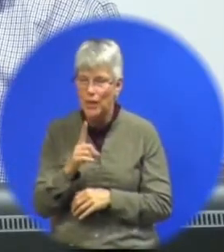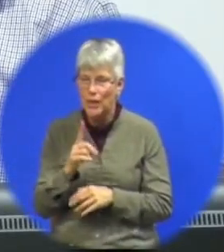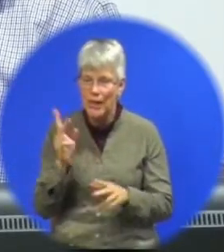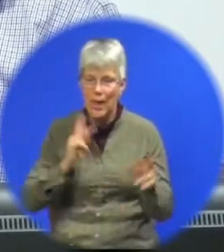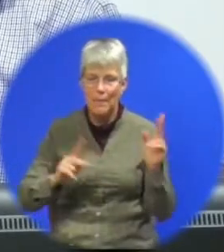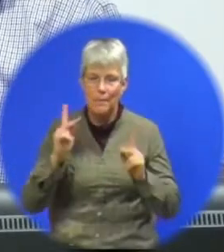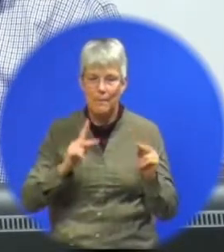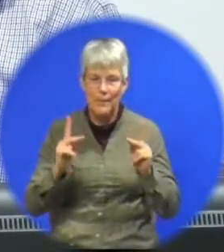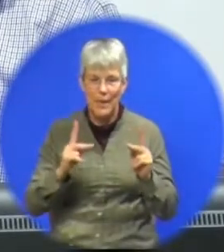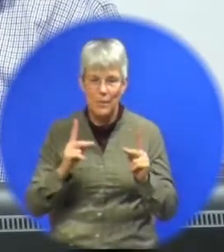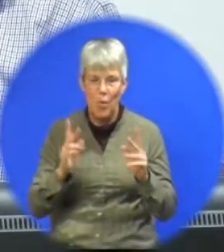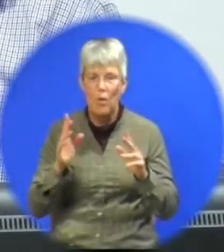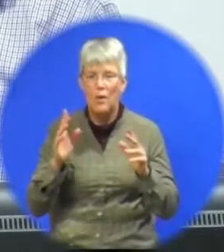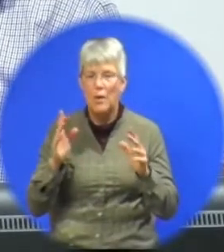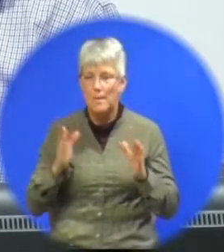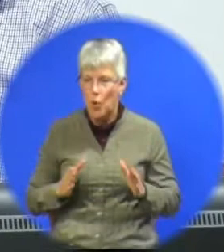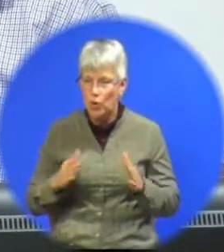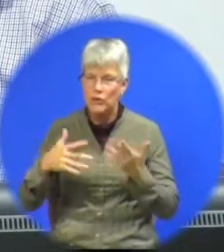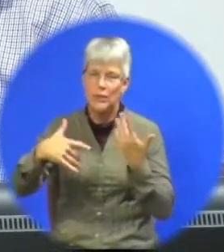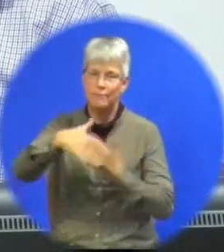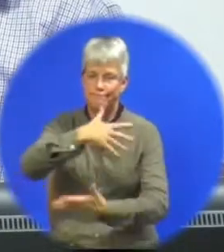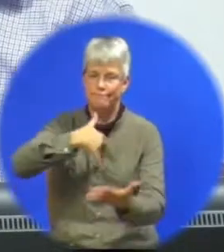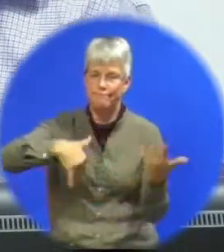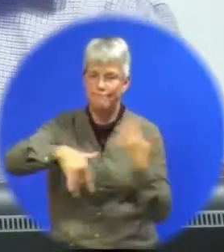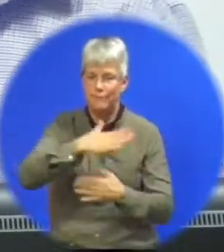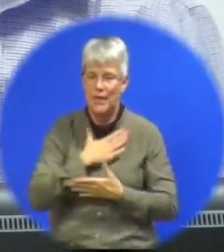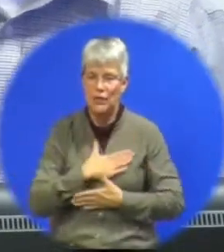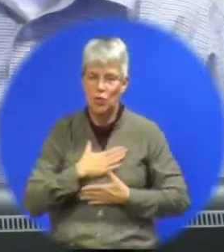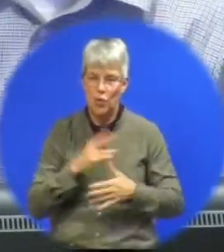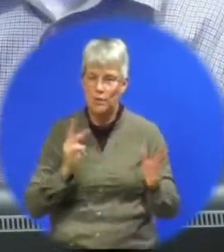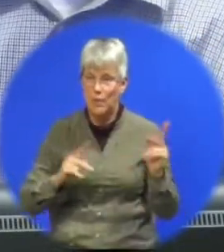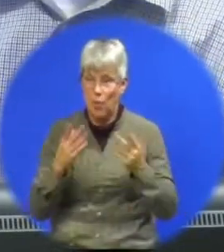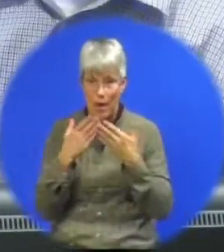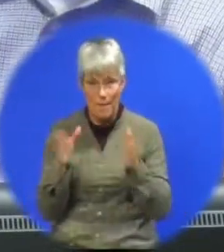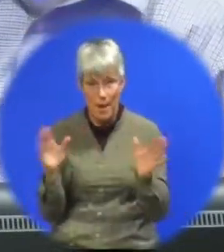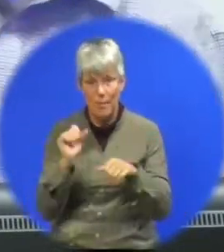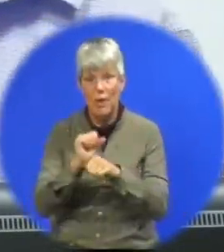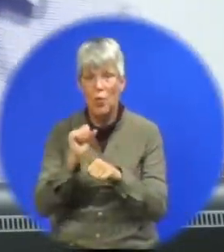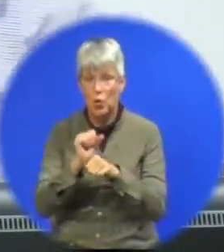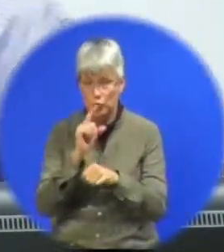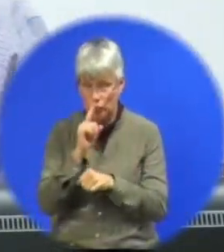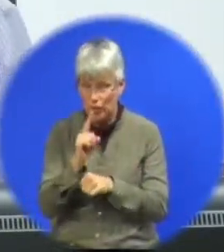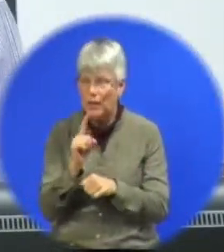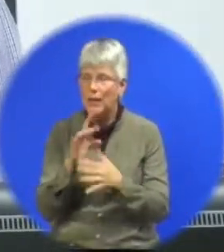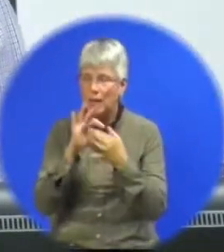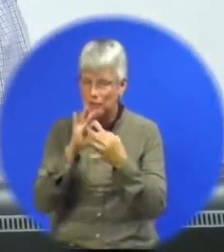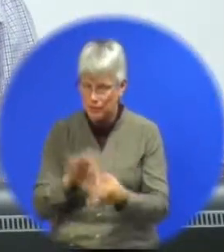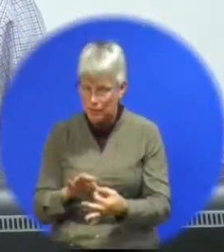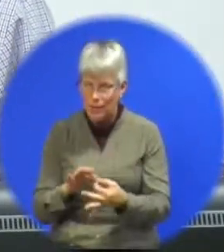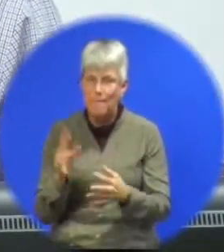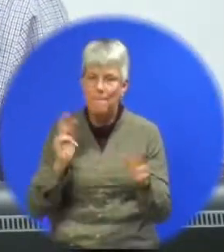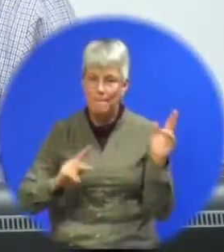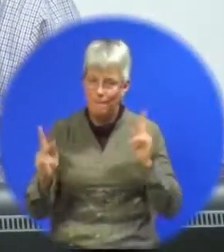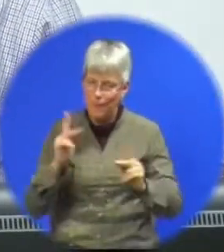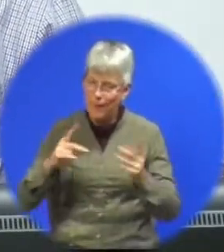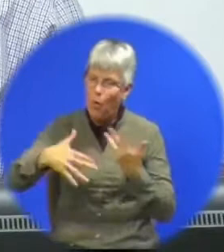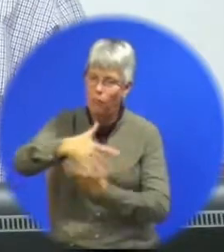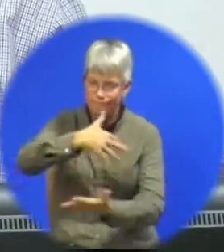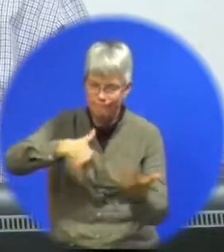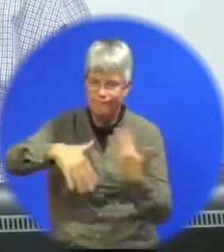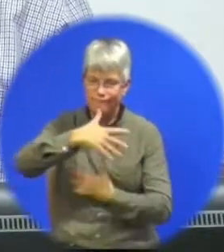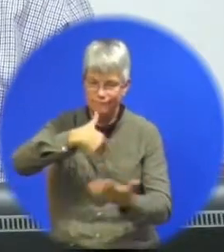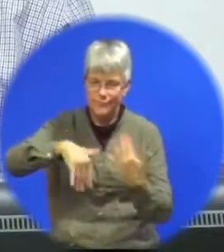and enjoys people. And Public Works is really a lot about people. So we are looking forward to